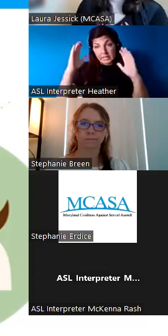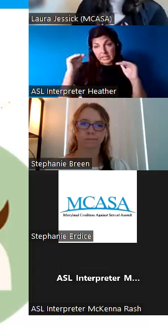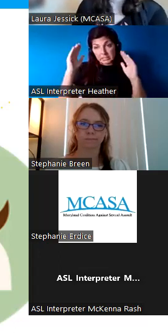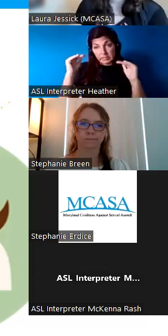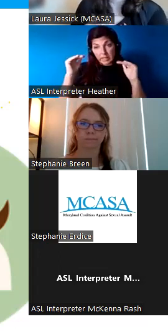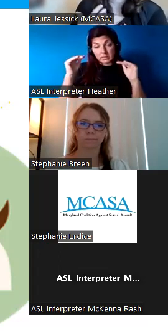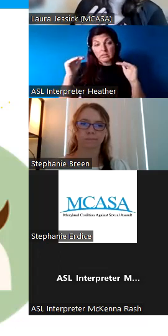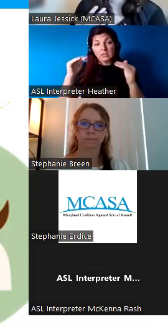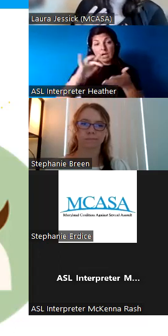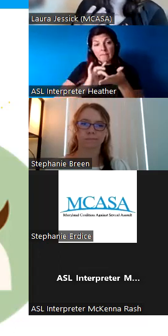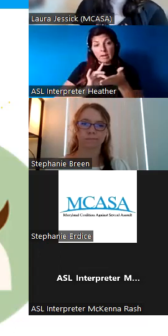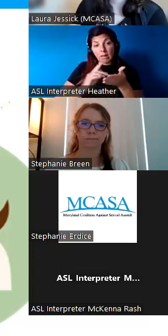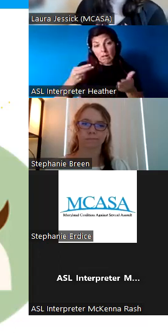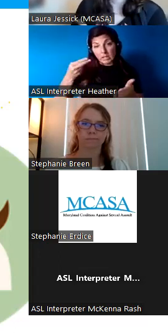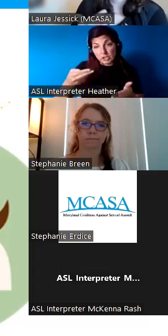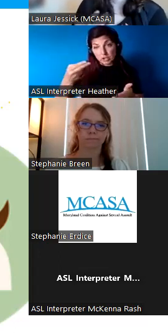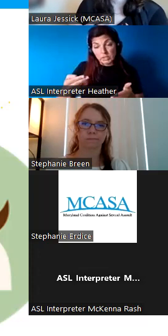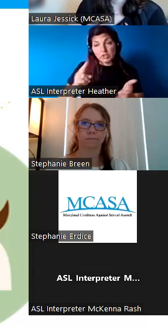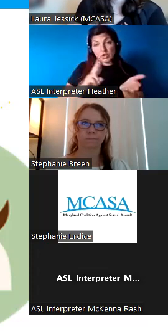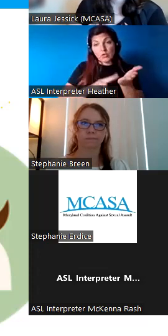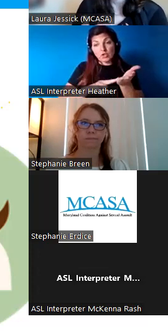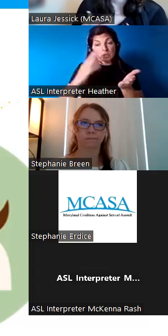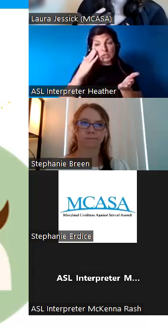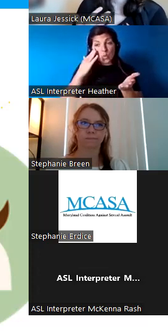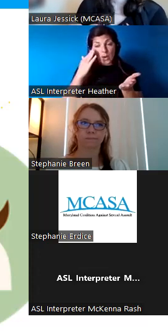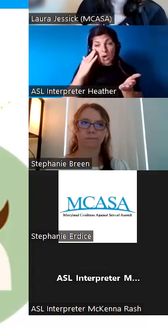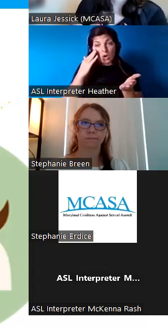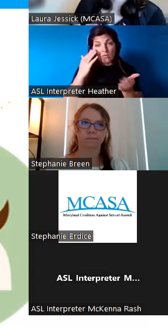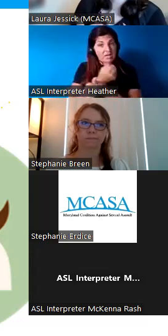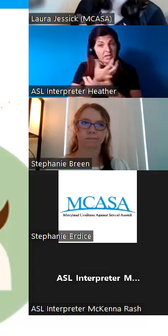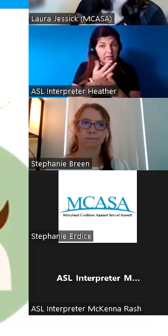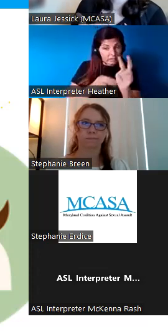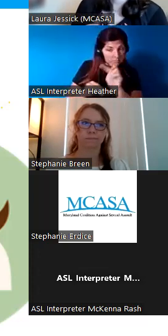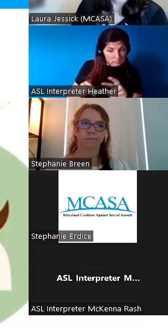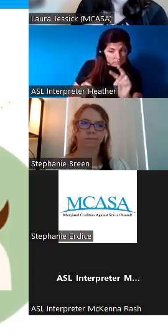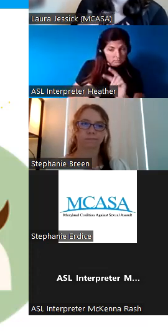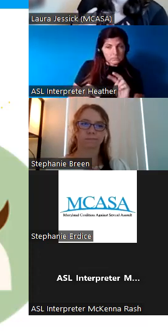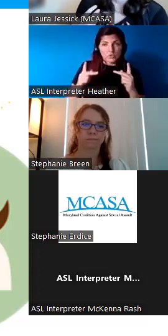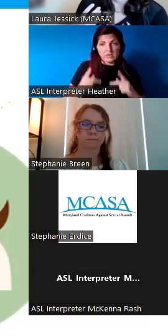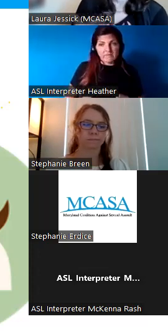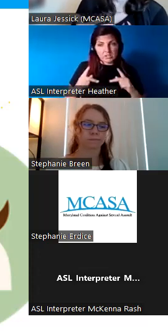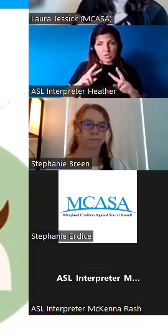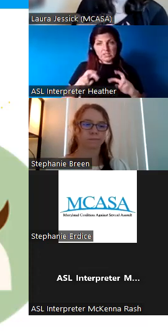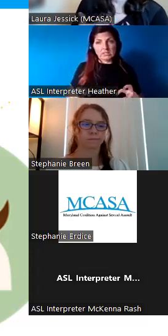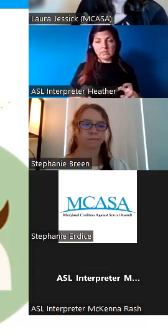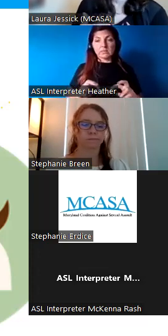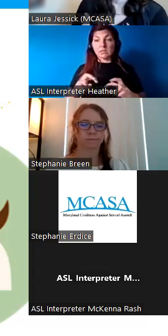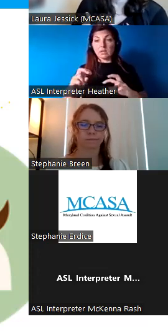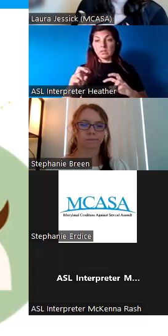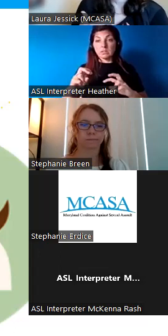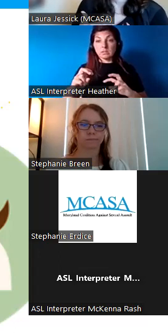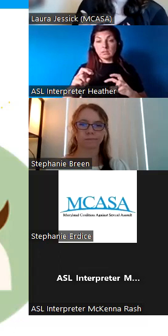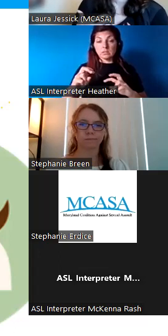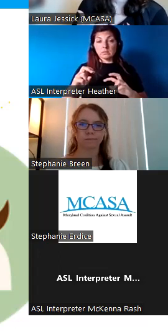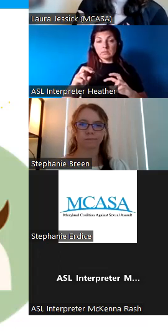medical history, so the nurse can be aware of anything they're looking for when doing a physical assessment. The assault history is